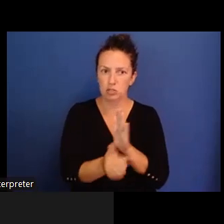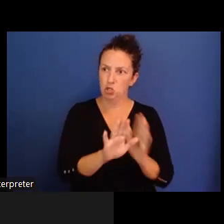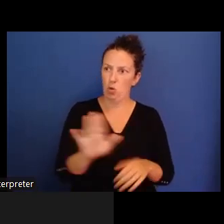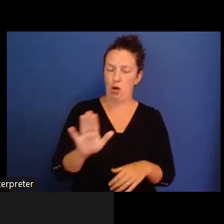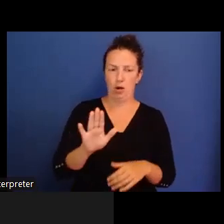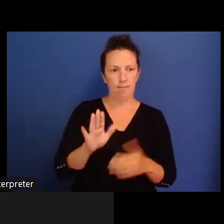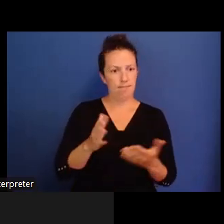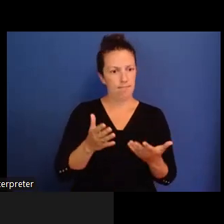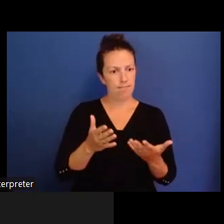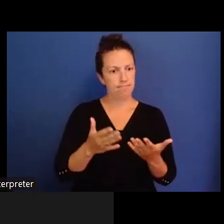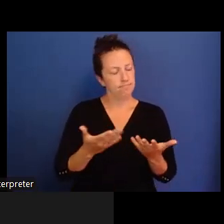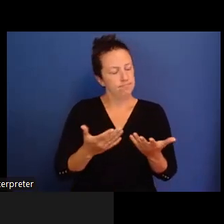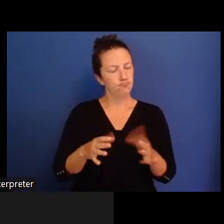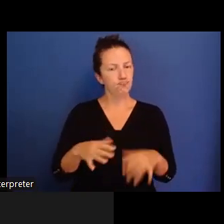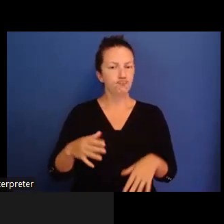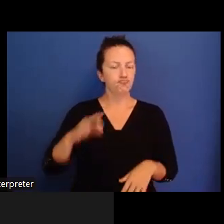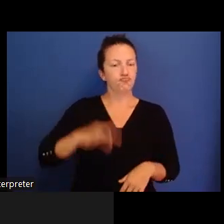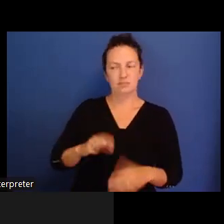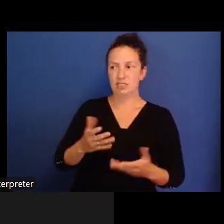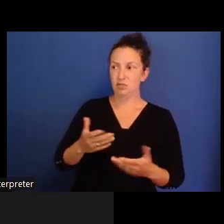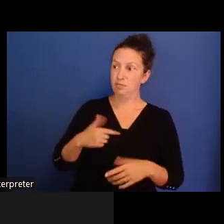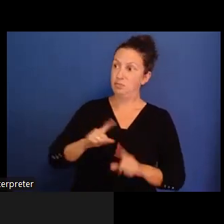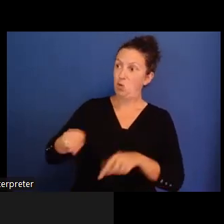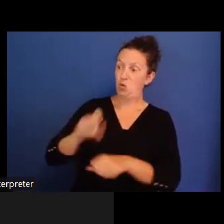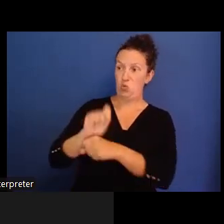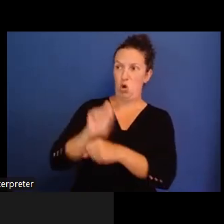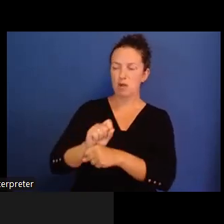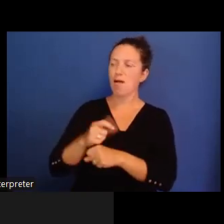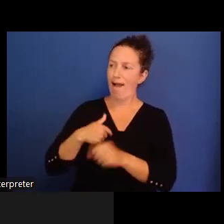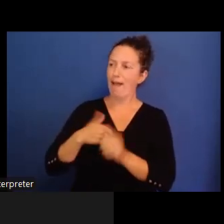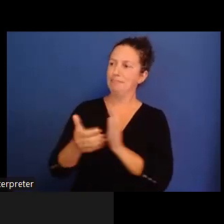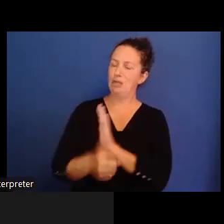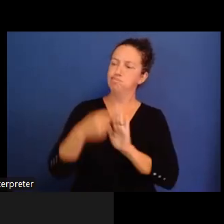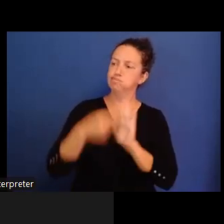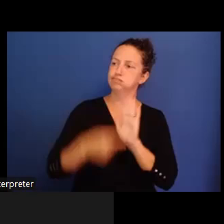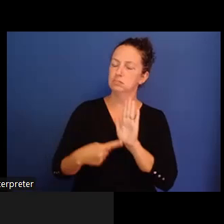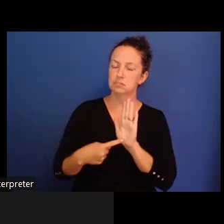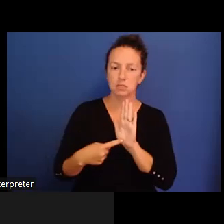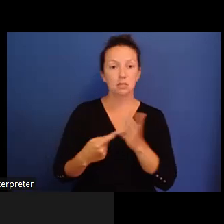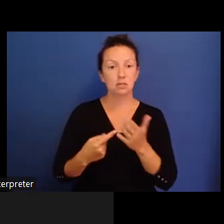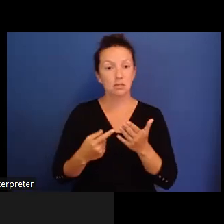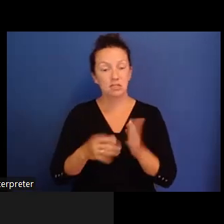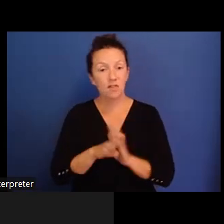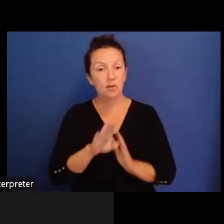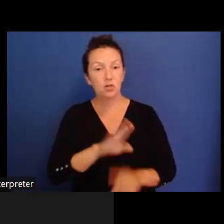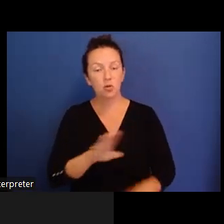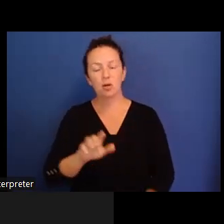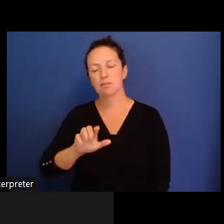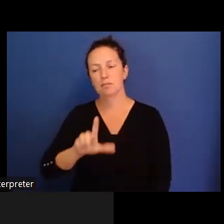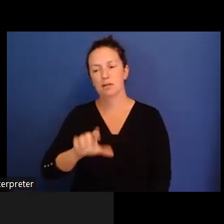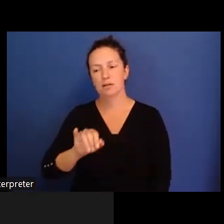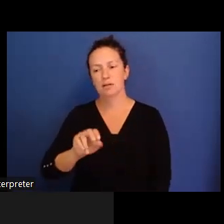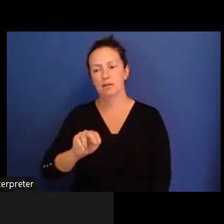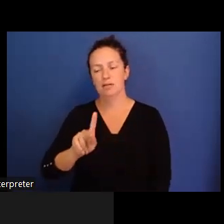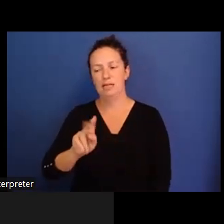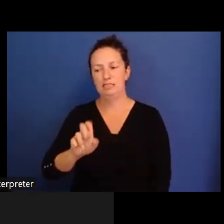is information, again, that you can use if you're creating your LinkedIn profile and or if you're putting